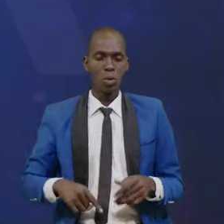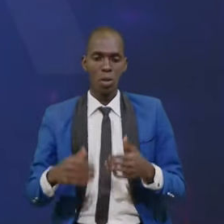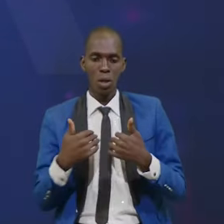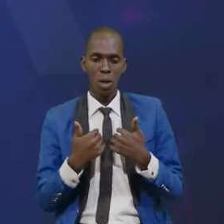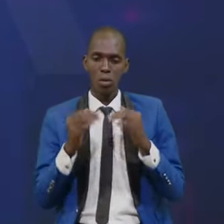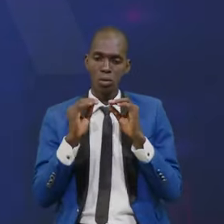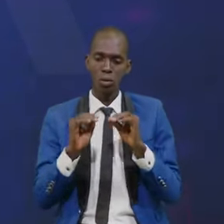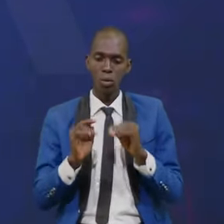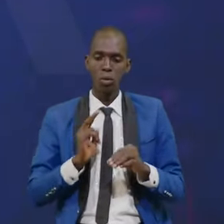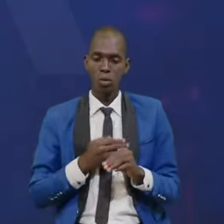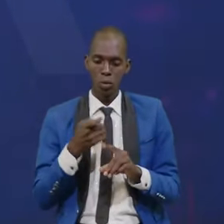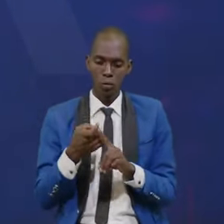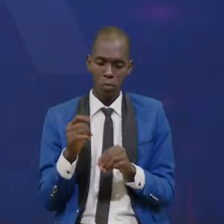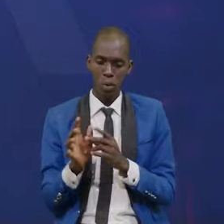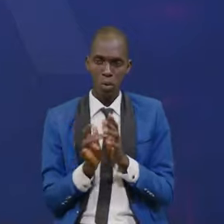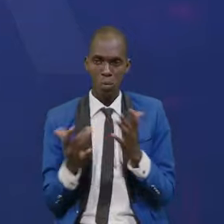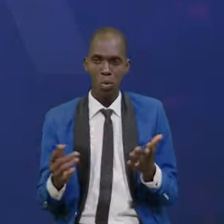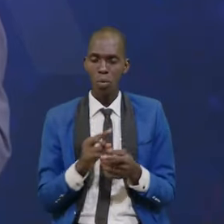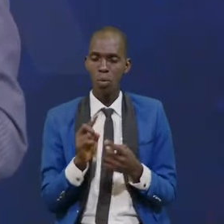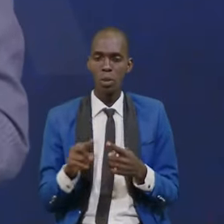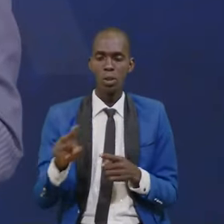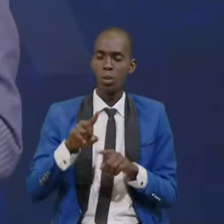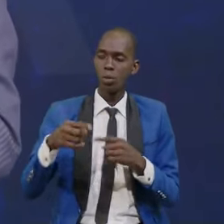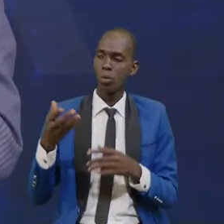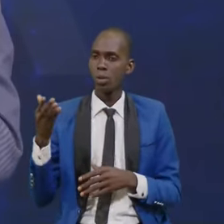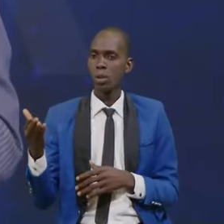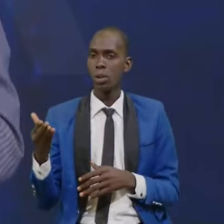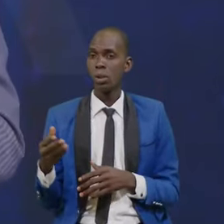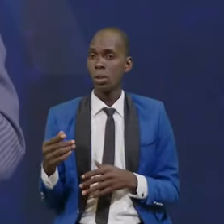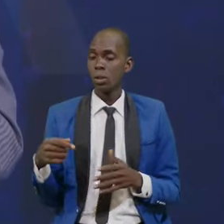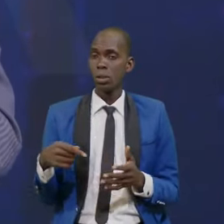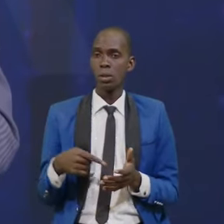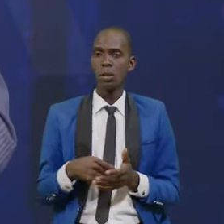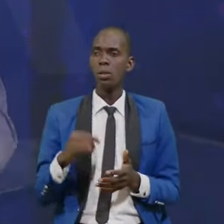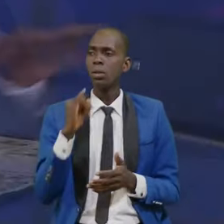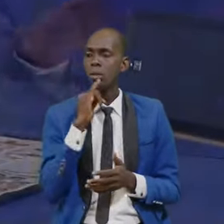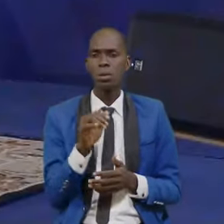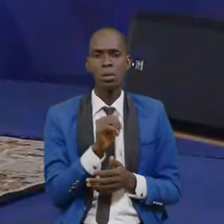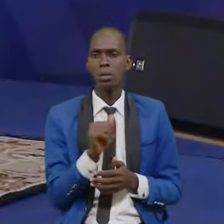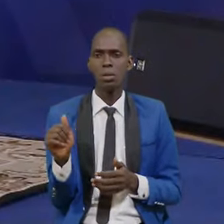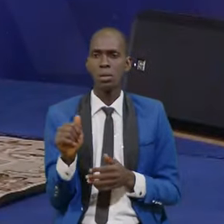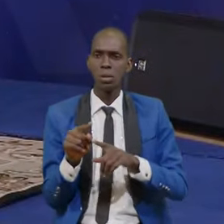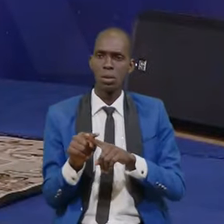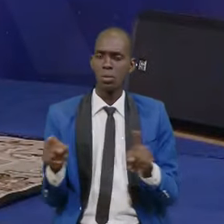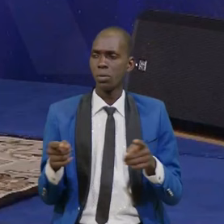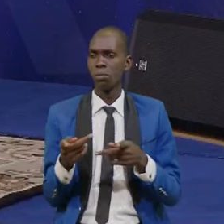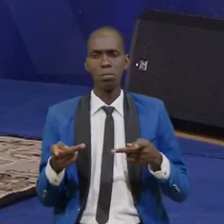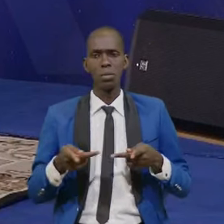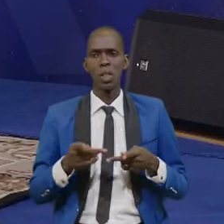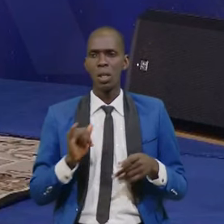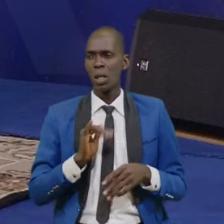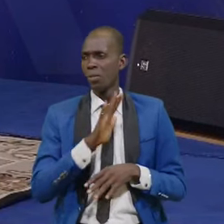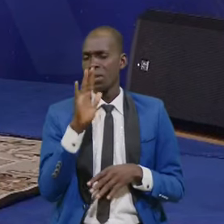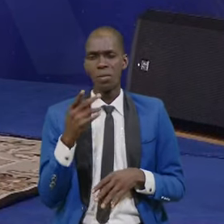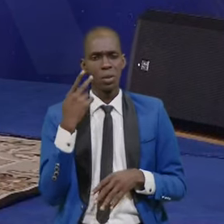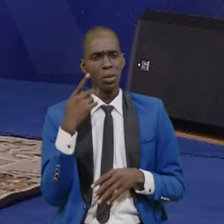Bible. When they go to those places, this is unfamiliar ground. I've never met these people